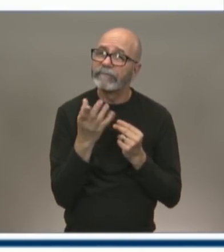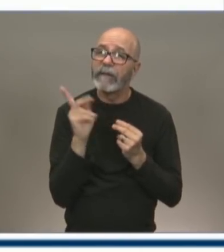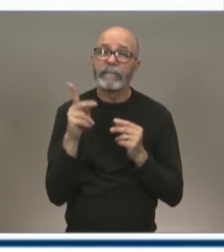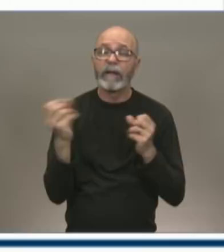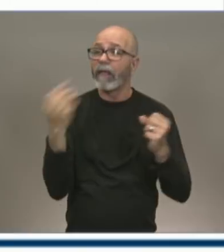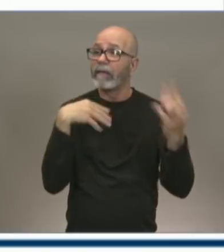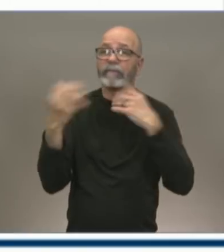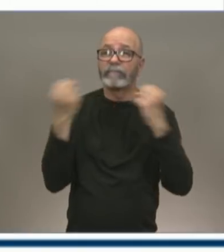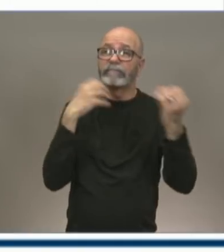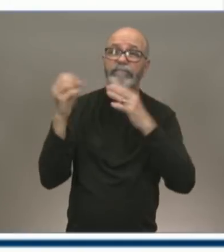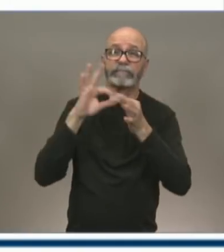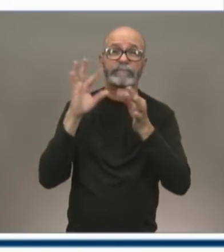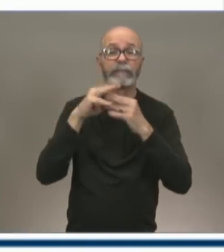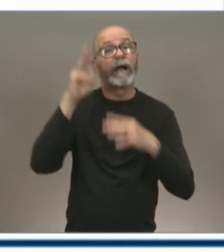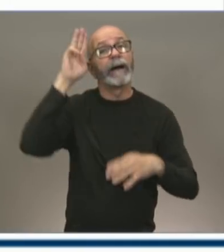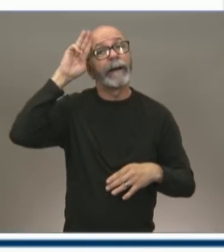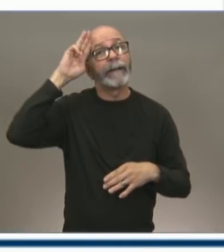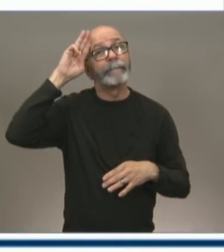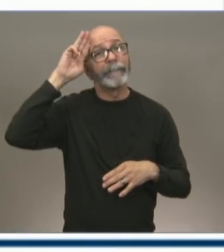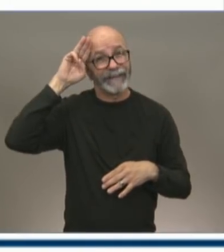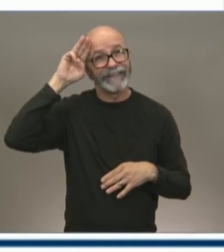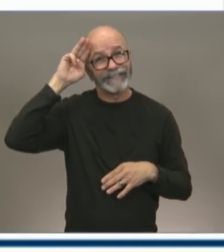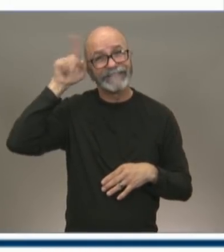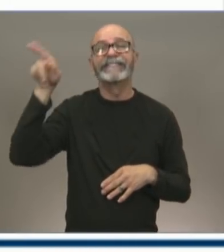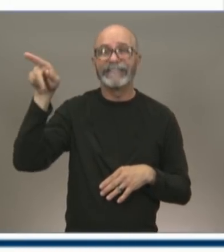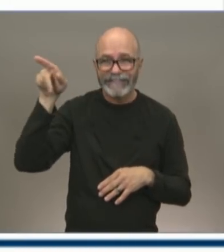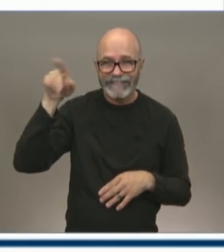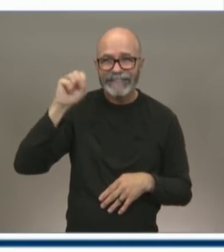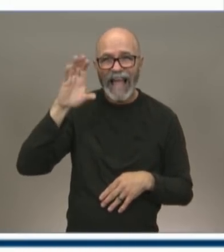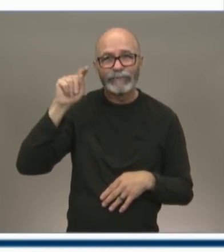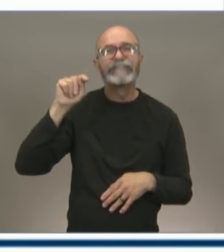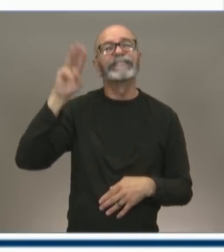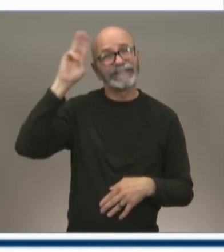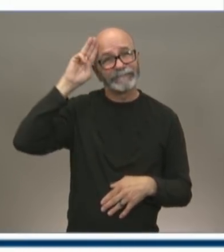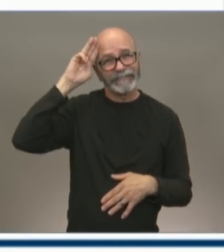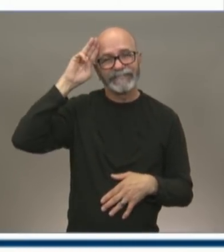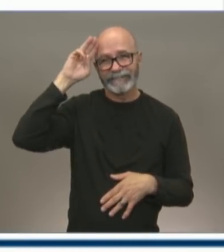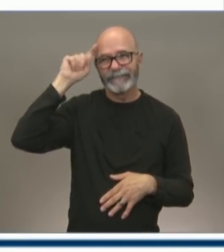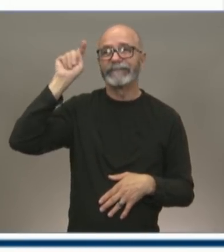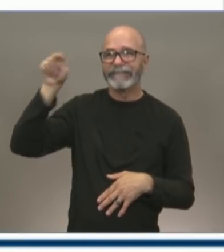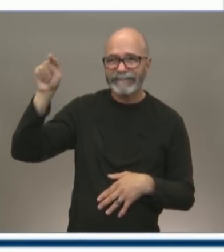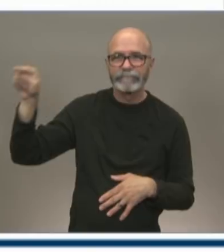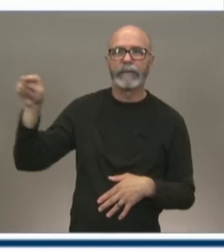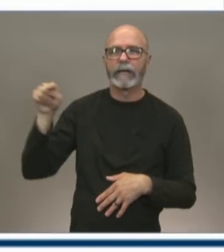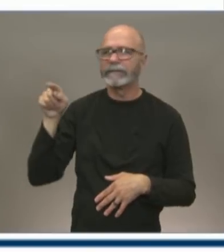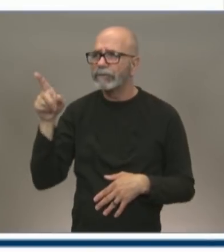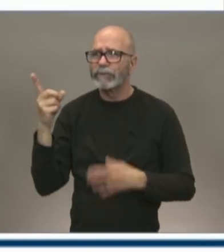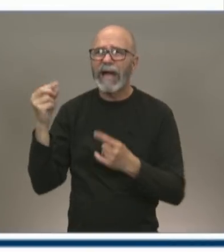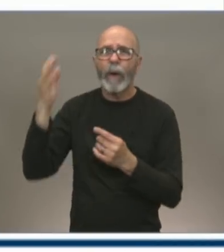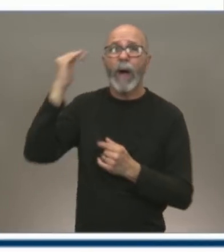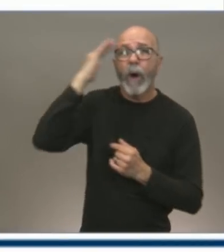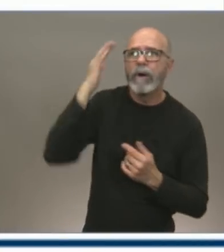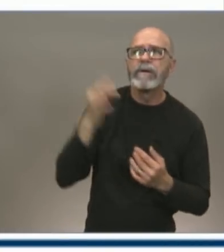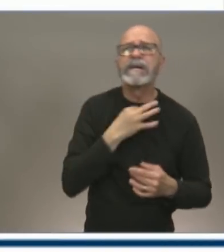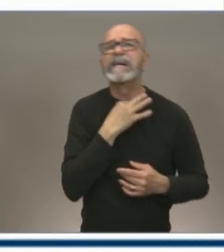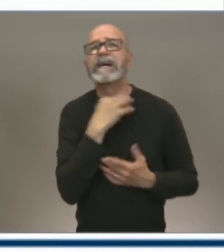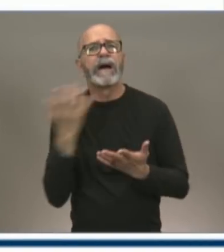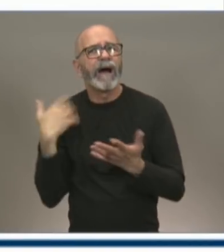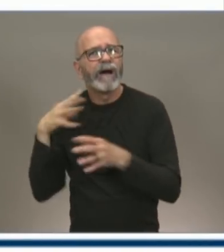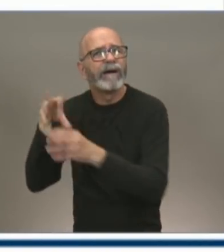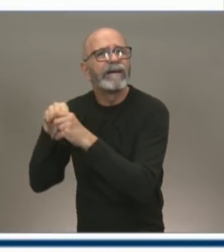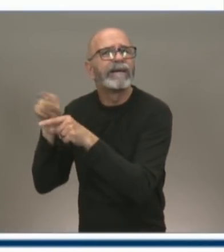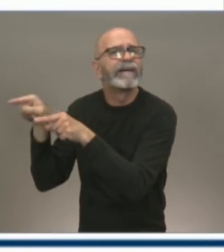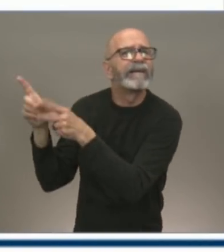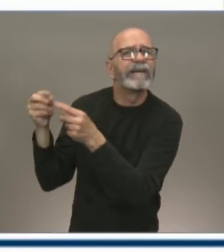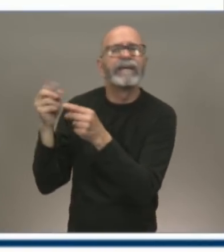Scouts fully recognize the importance of those type of organizations, and we're looking at where we might be